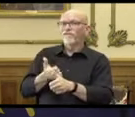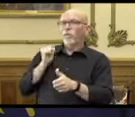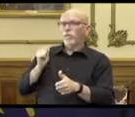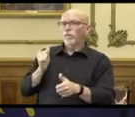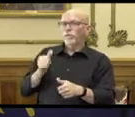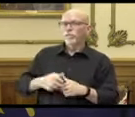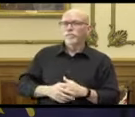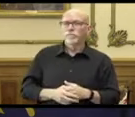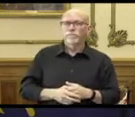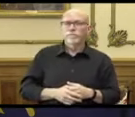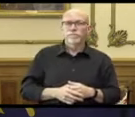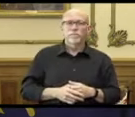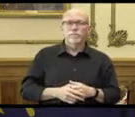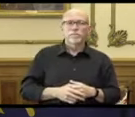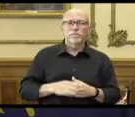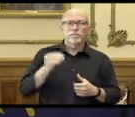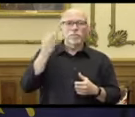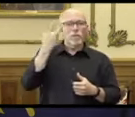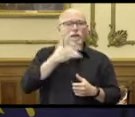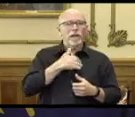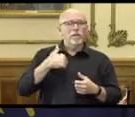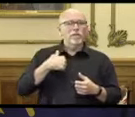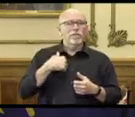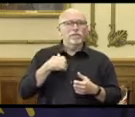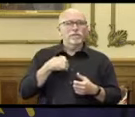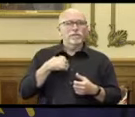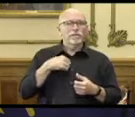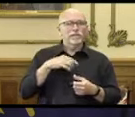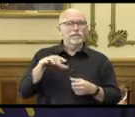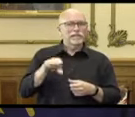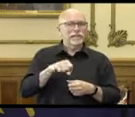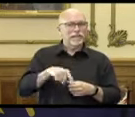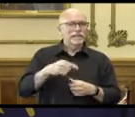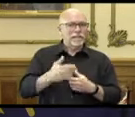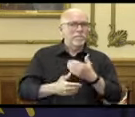and why we're taking this step